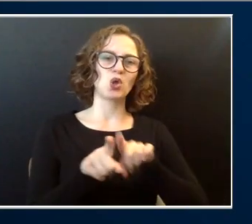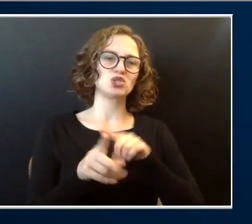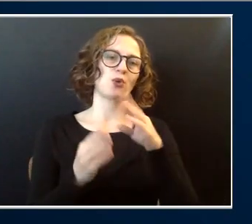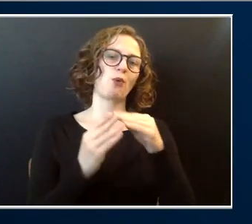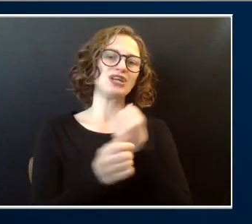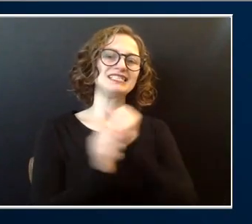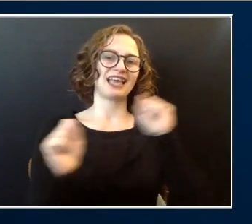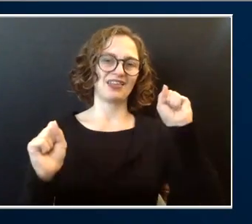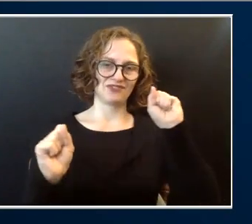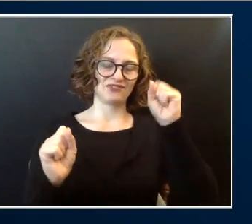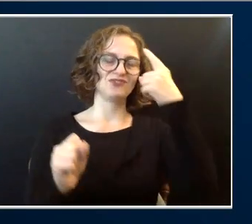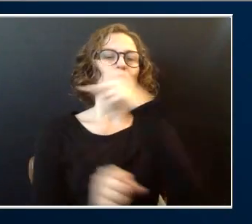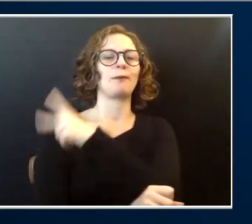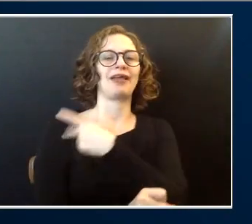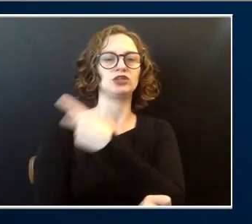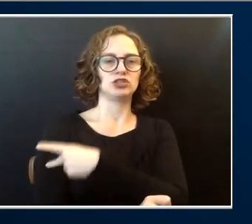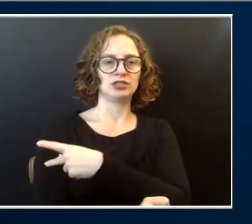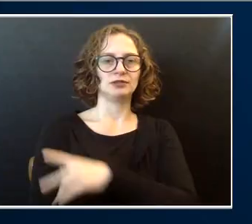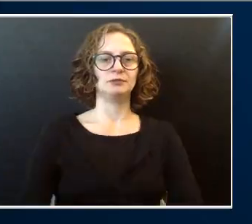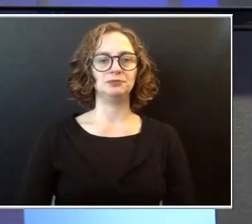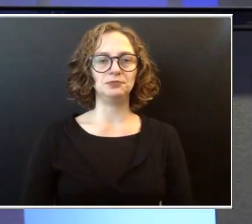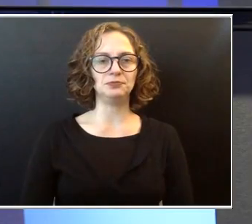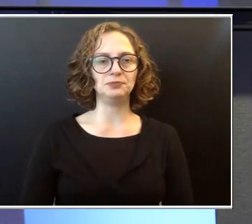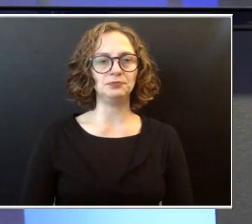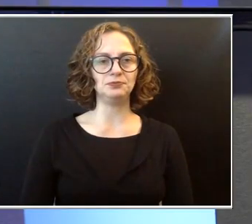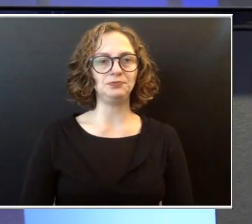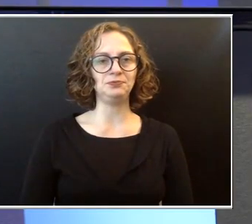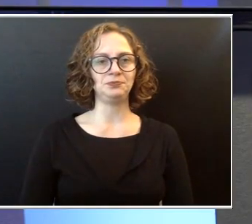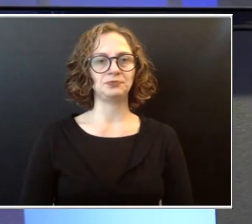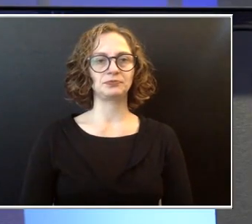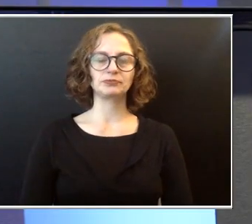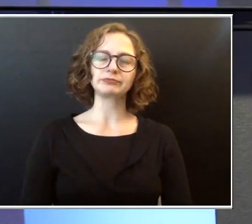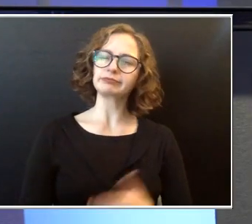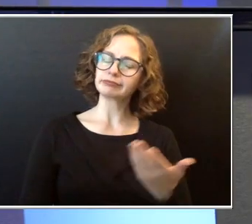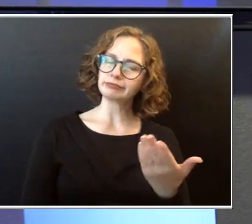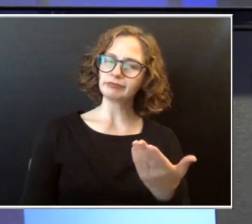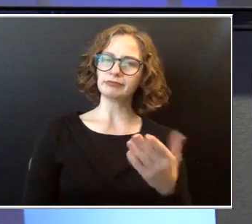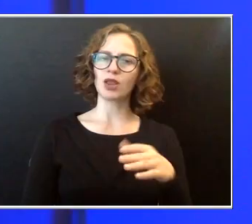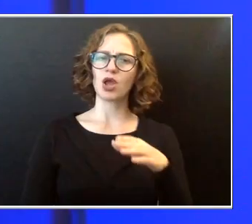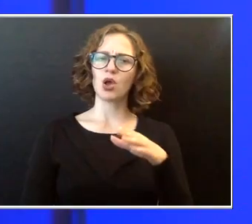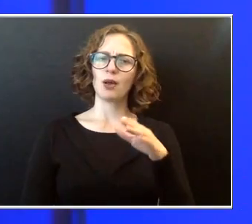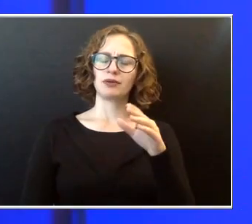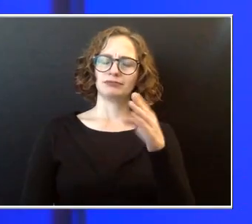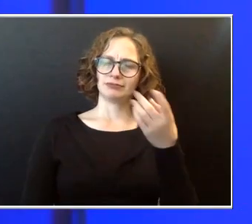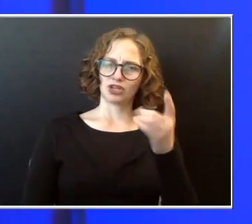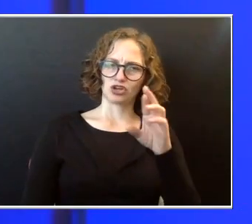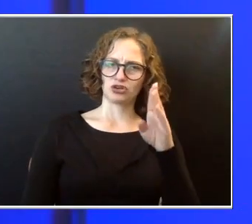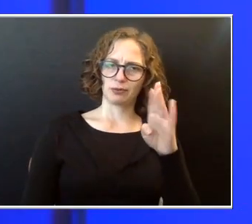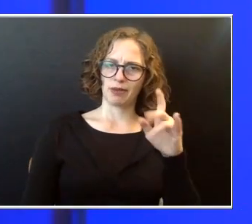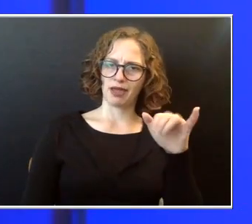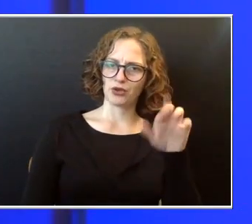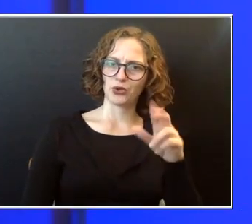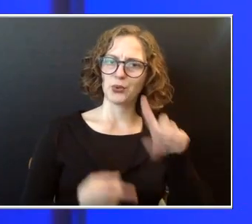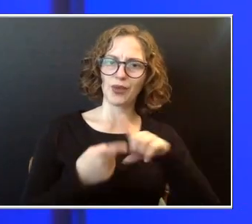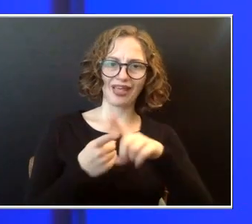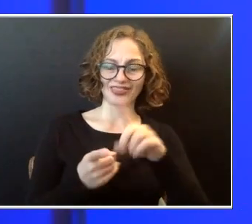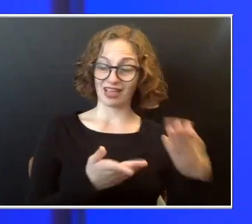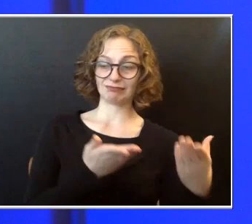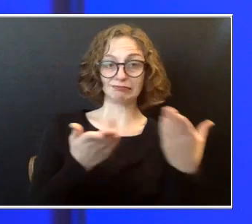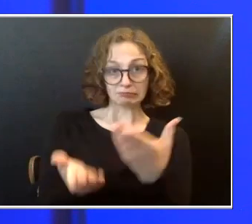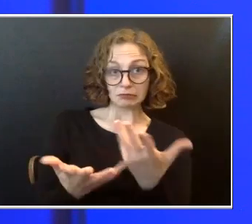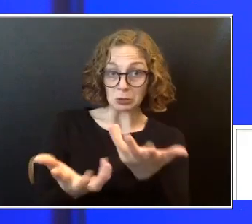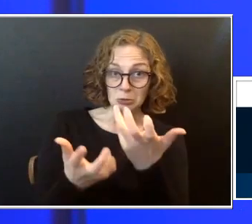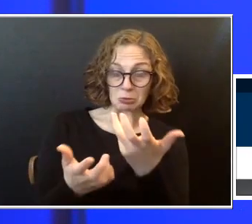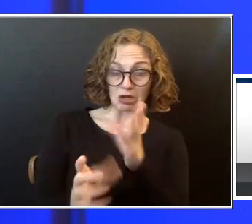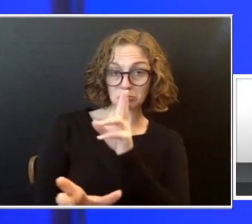you or asked you about being in a clinical trial, what did you think? I was really pleased. In fact, I was thinking